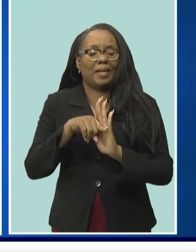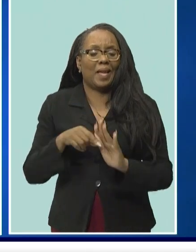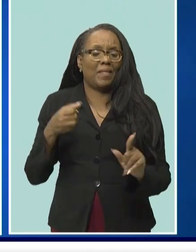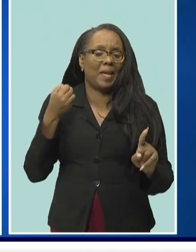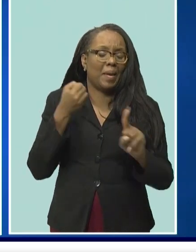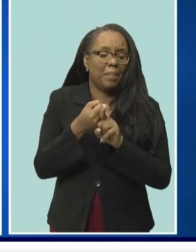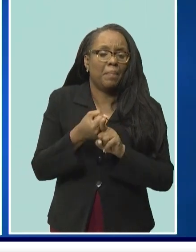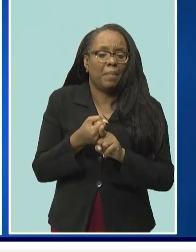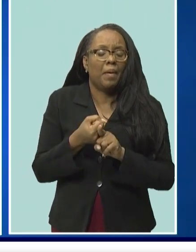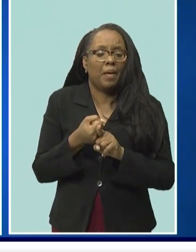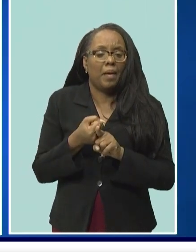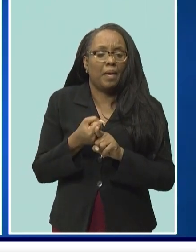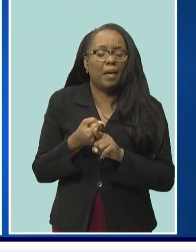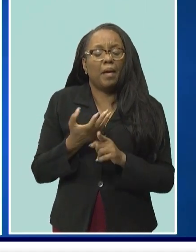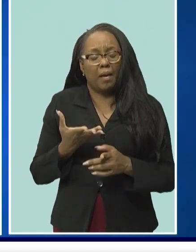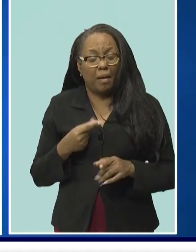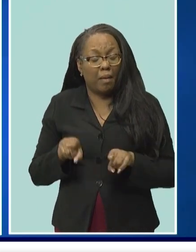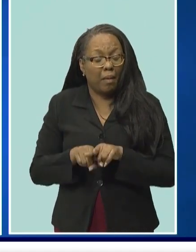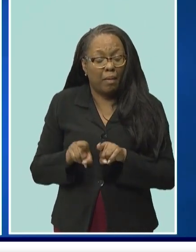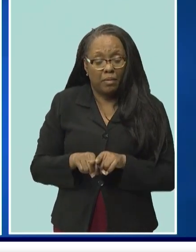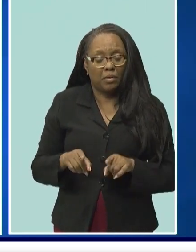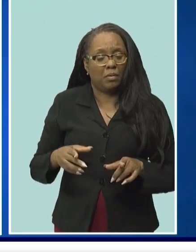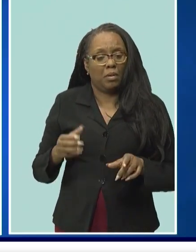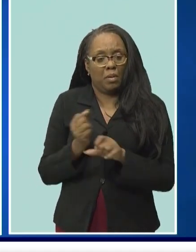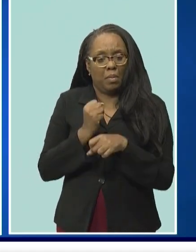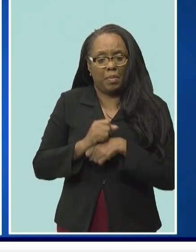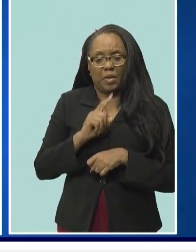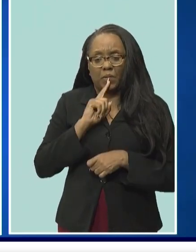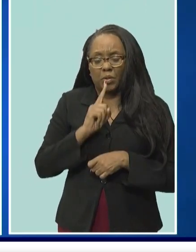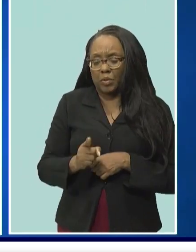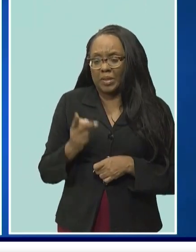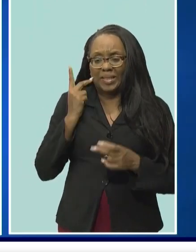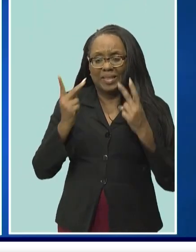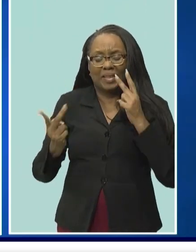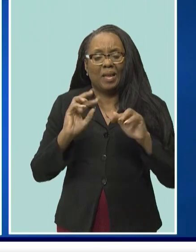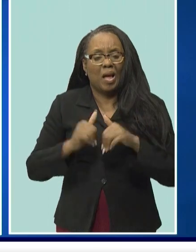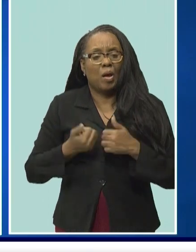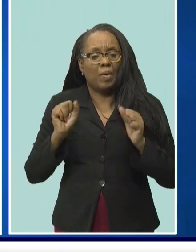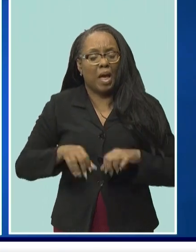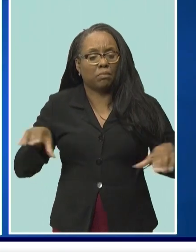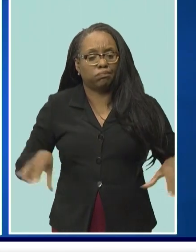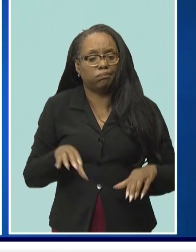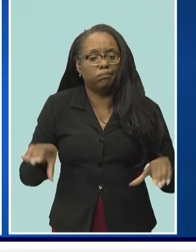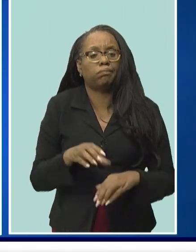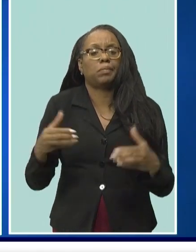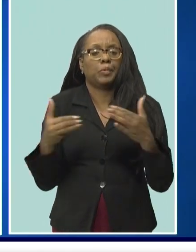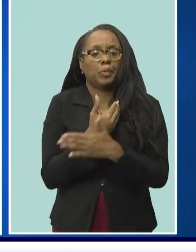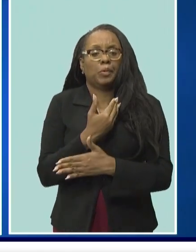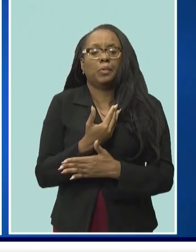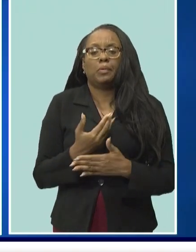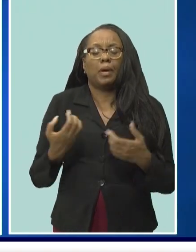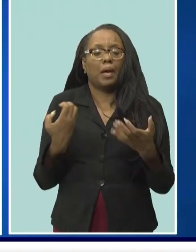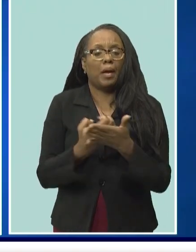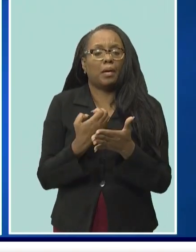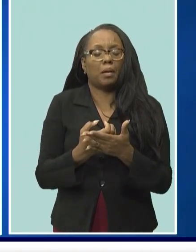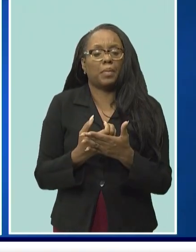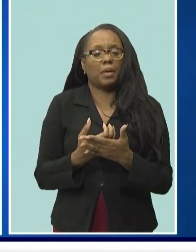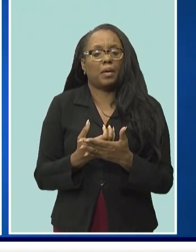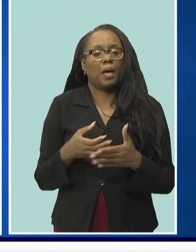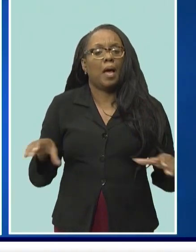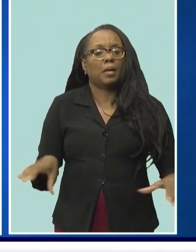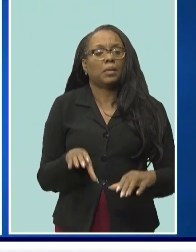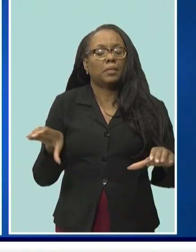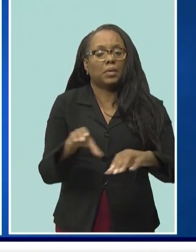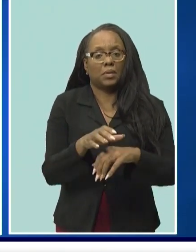of tourism, but also simultaneously generate new economic activity Because the other thing about waste is that you can